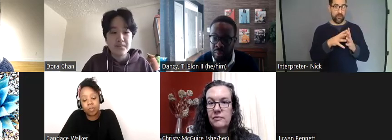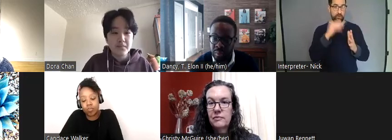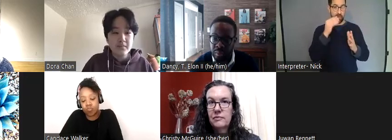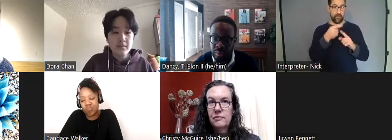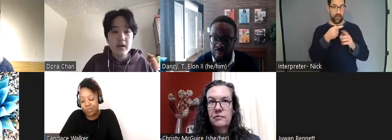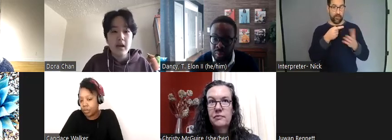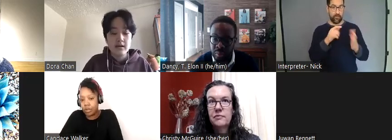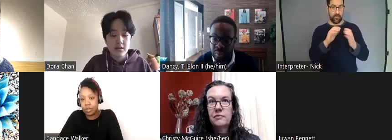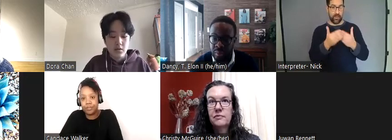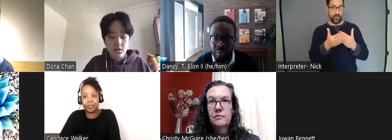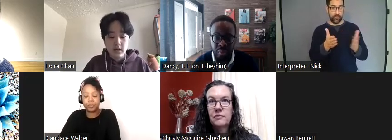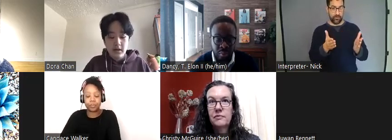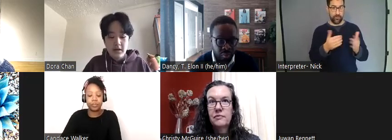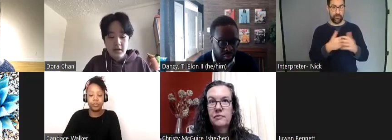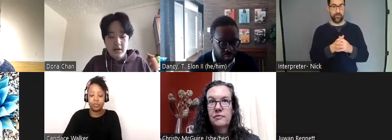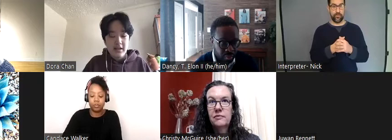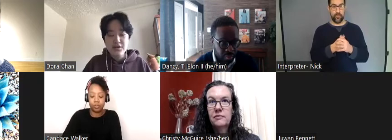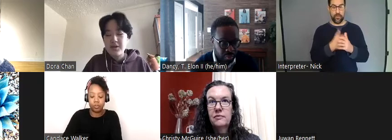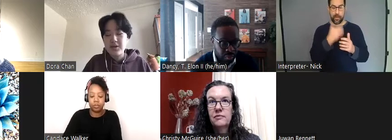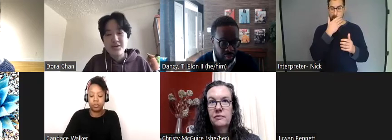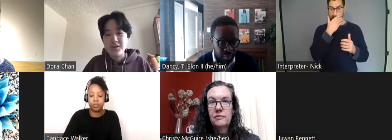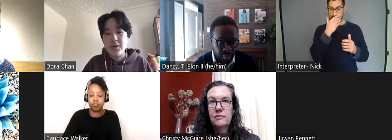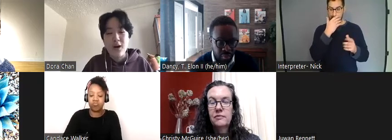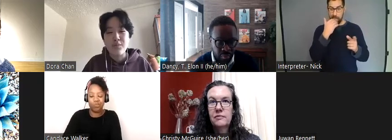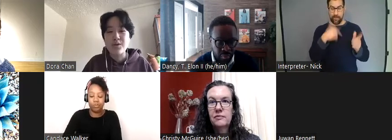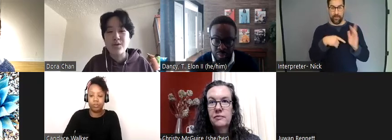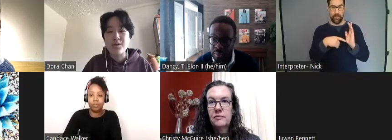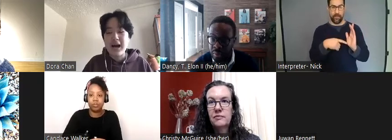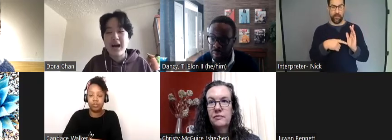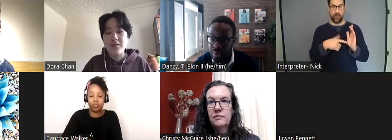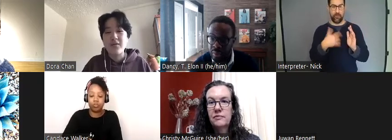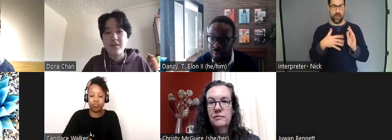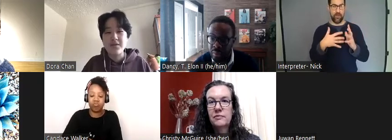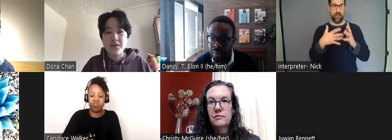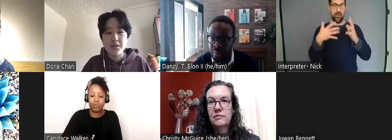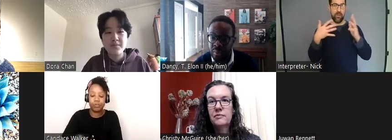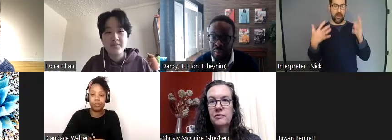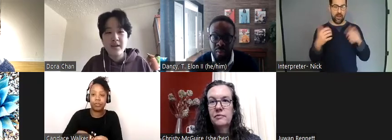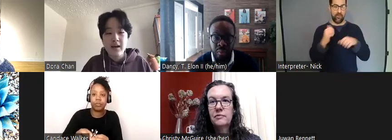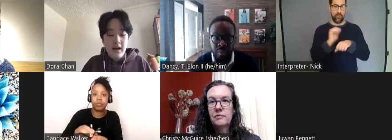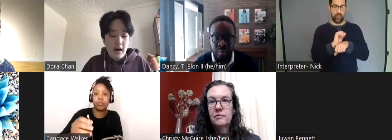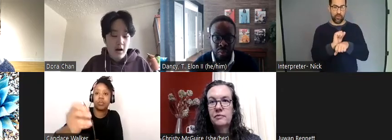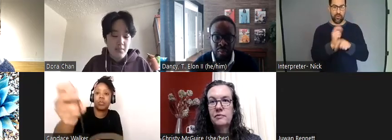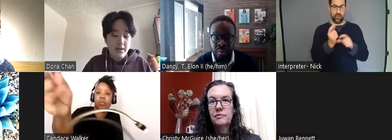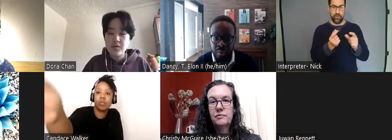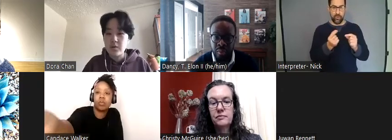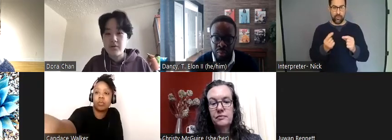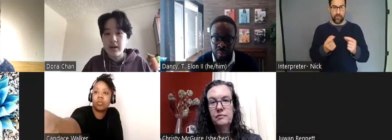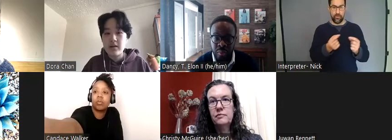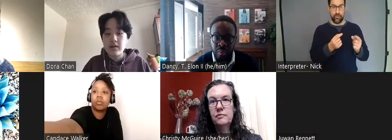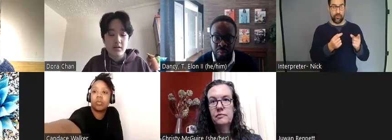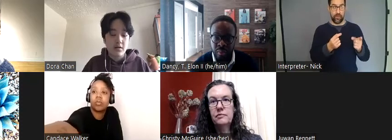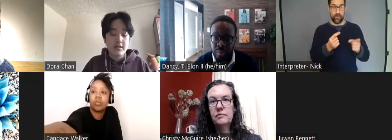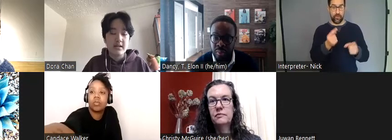classroom. And so that just goes to show how much work we have to do. And you're totally